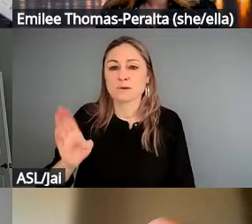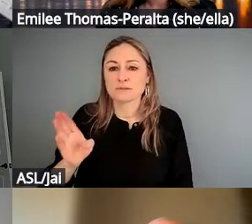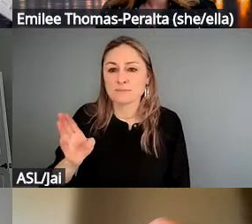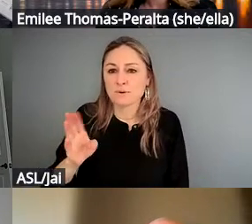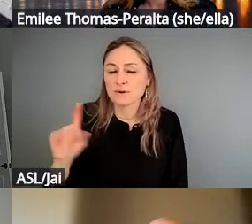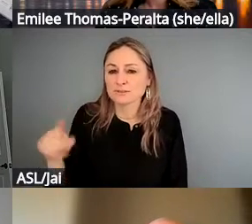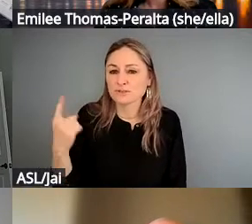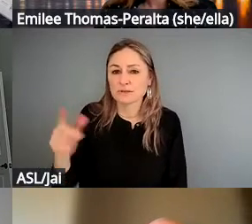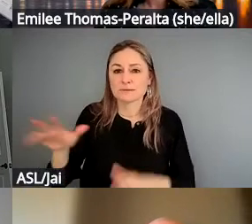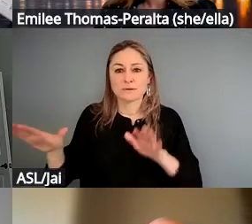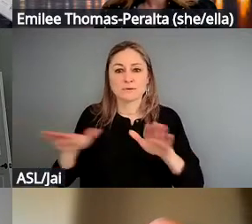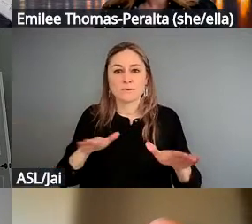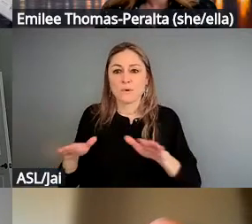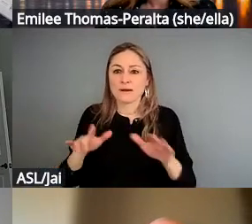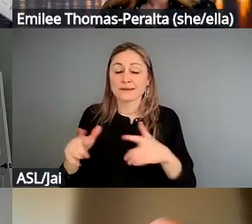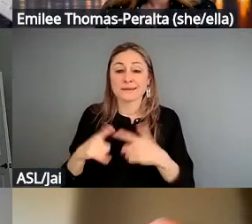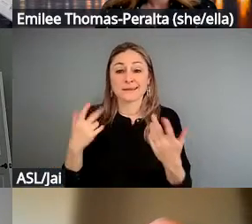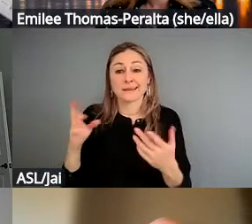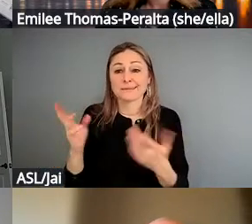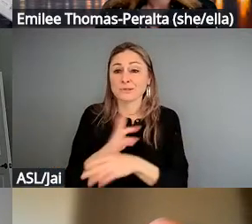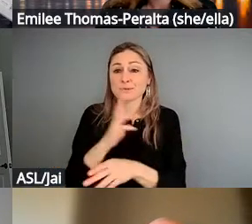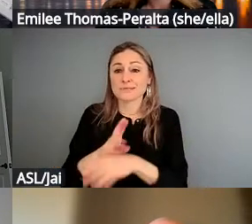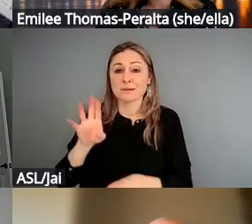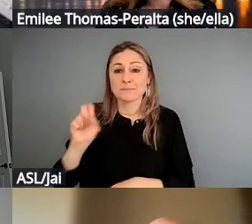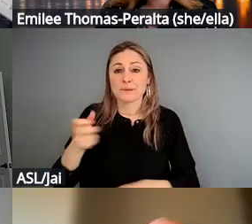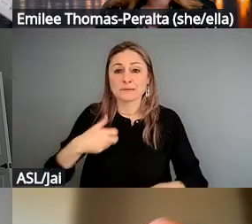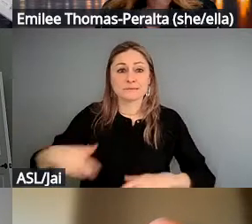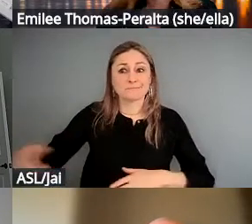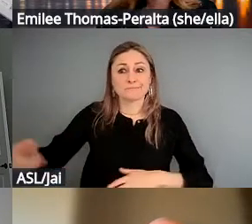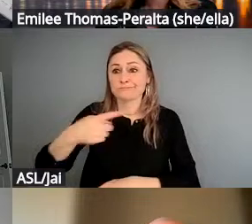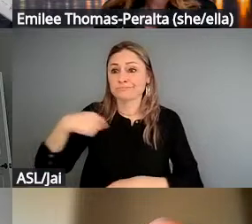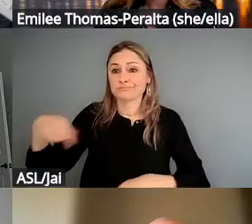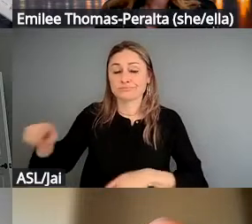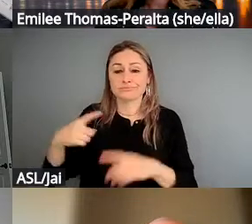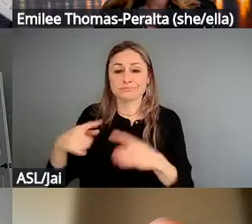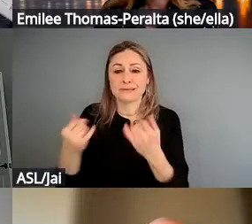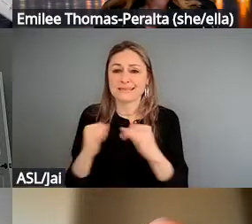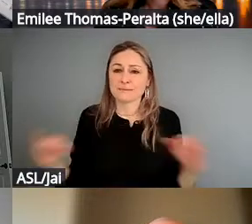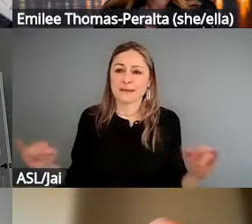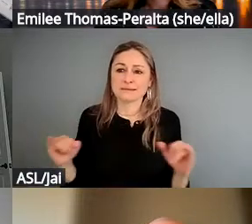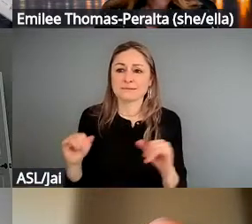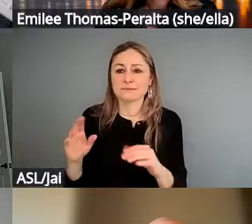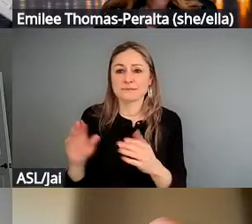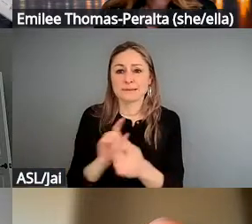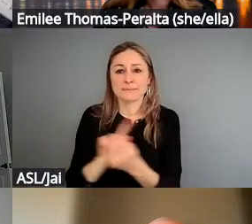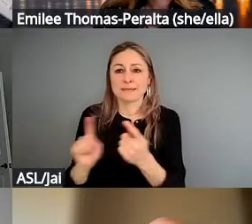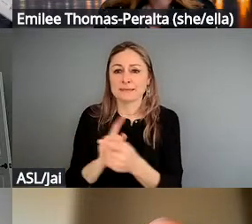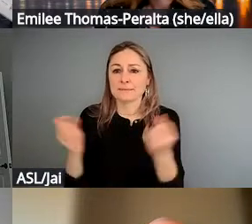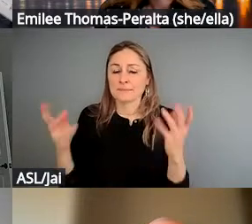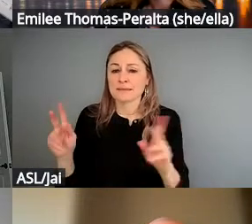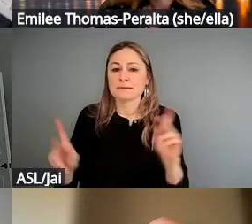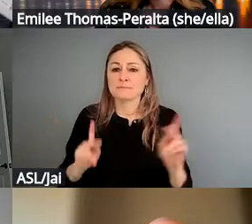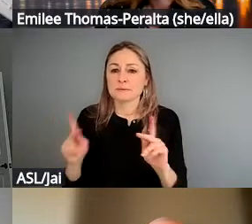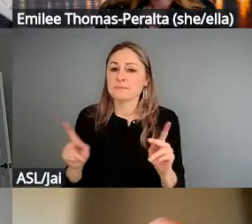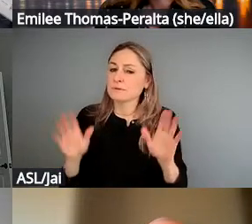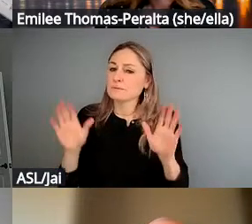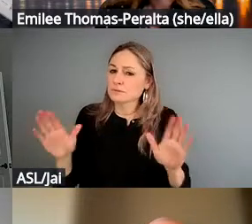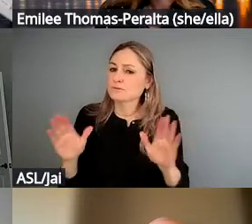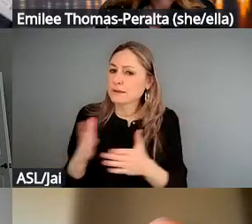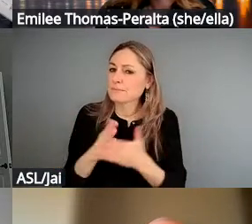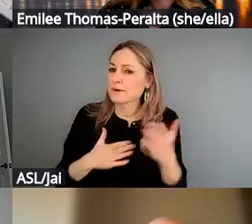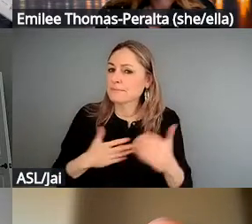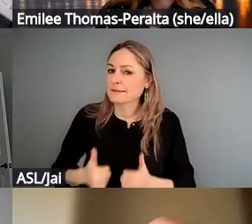walking and riding the city bus everywhere and having that independence and meeting lots of different people. It was definitely a great part of my life.